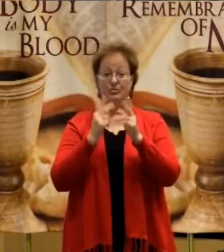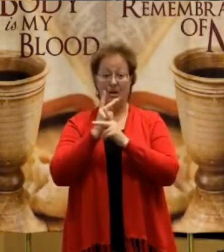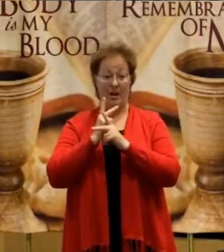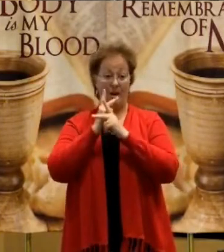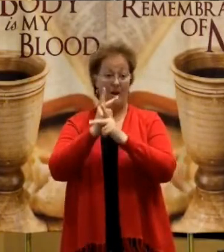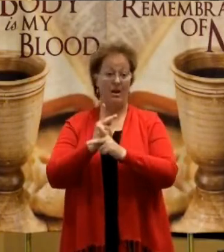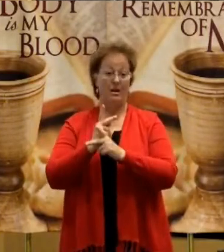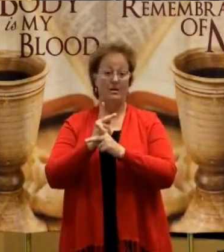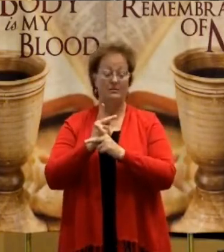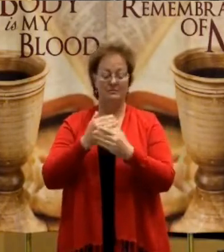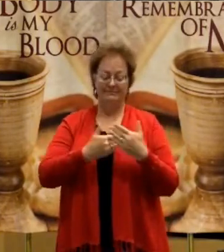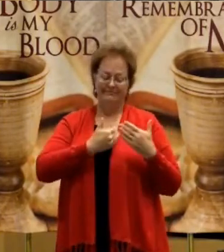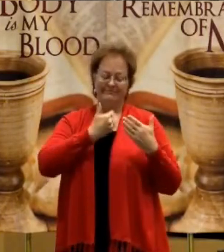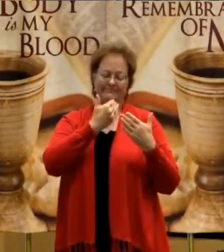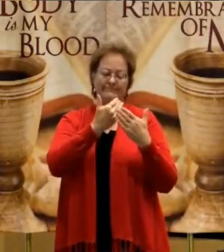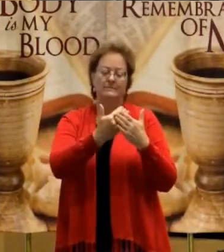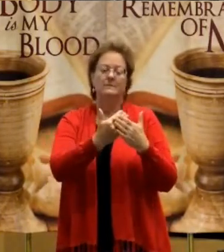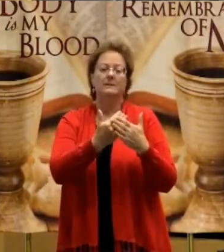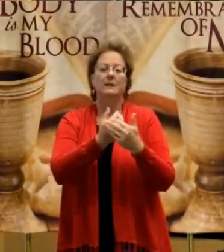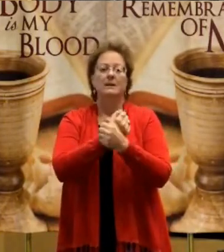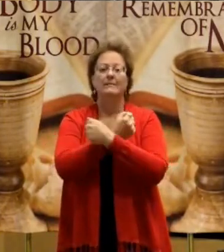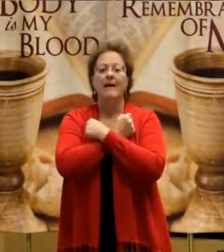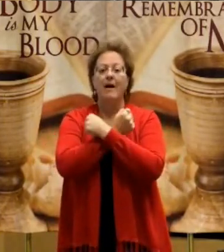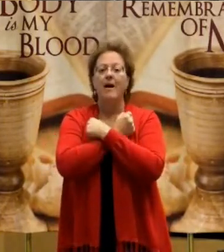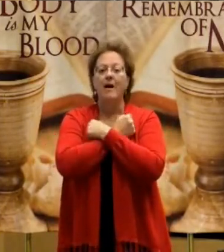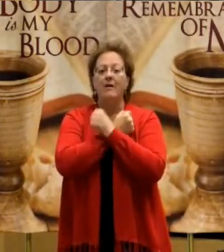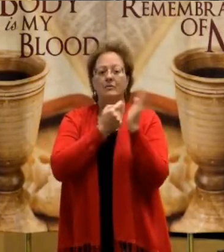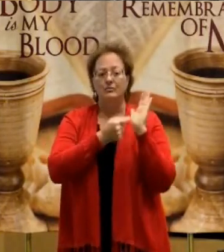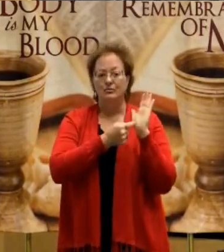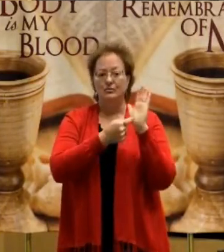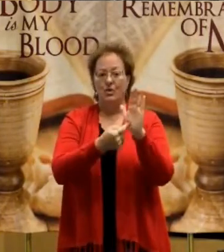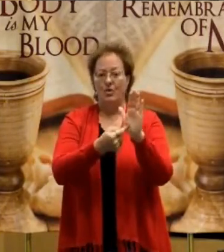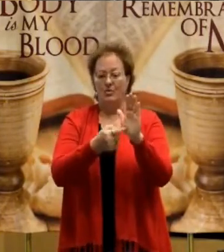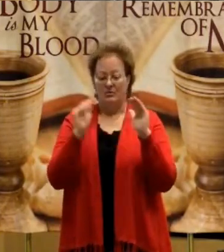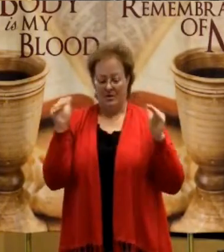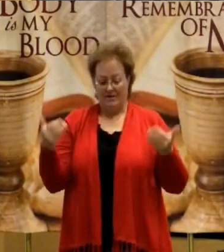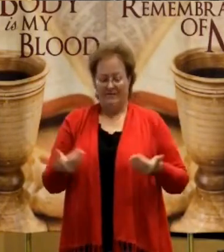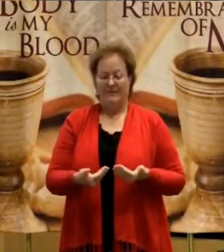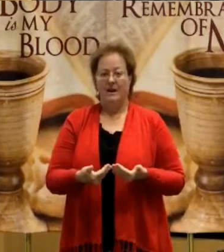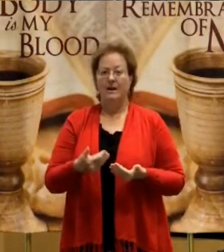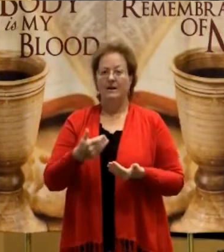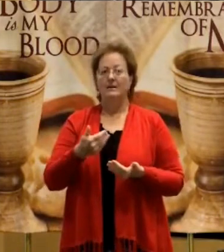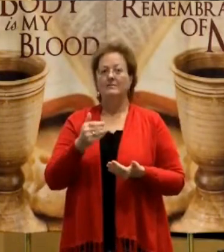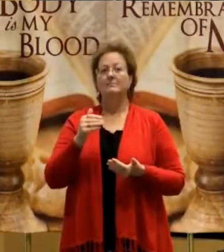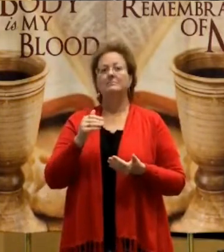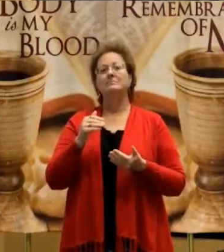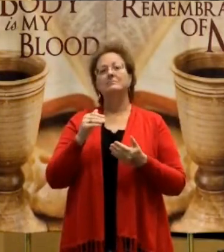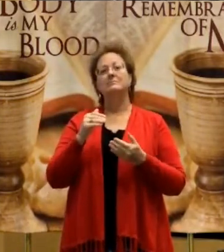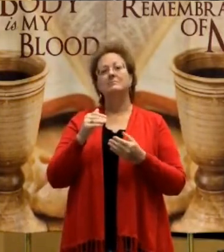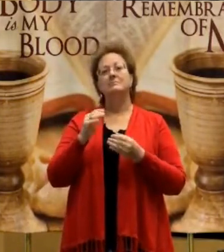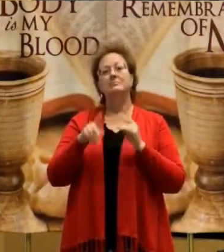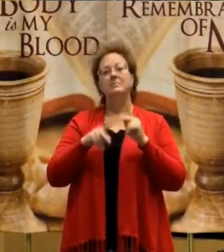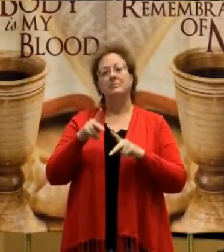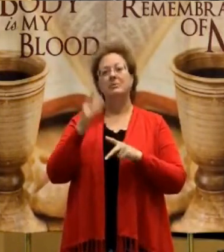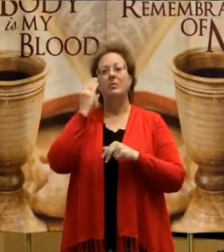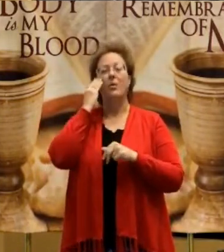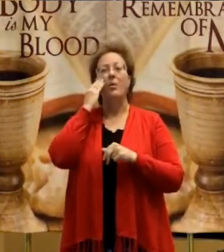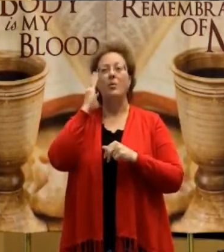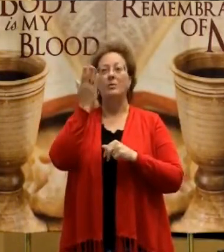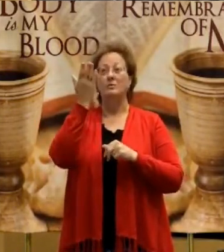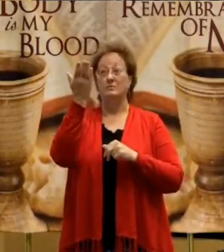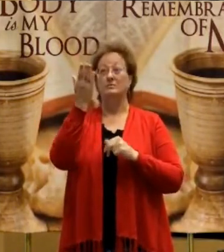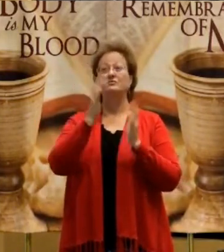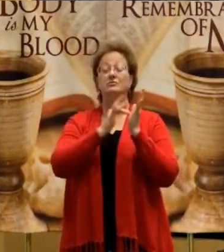be gentle instruments to invite others to know your Son, Jesus, who sacrificed himself for our sakes and for our